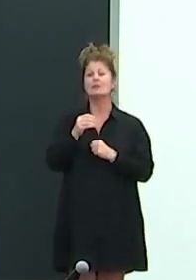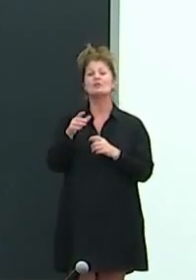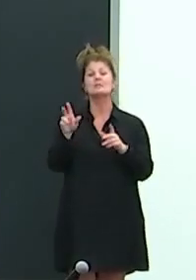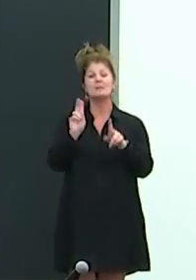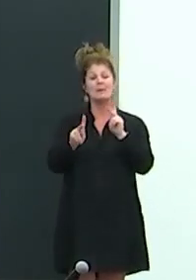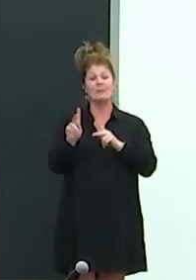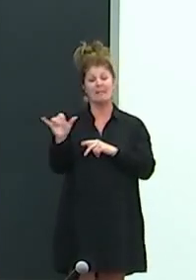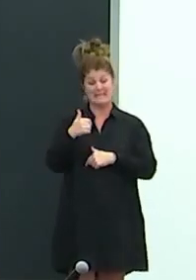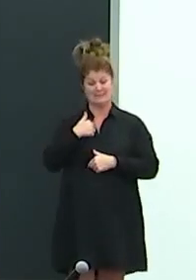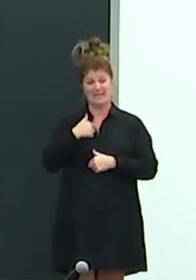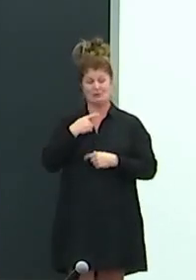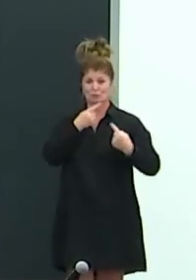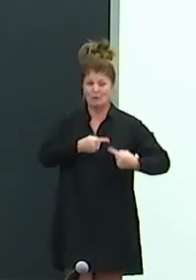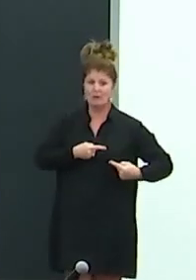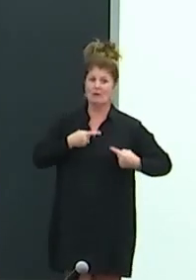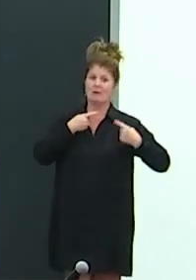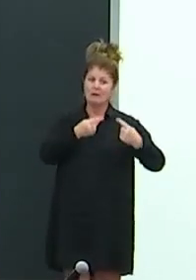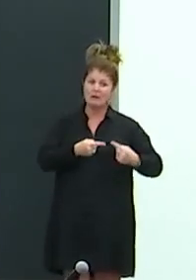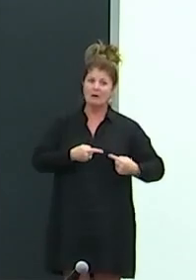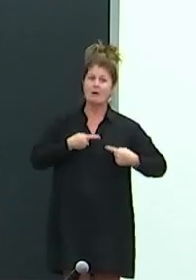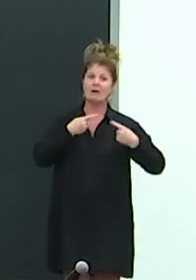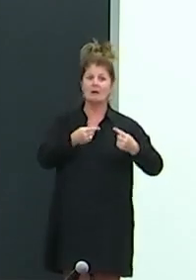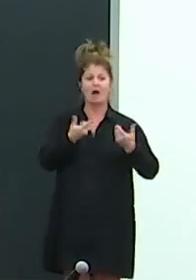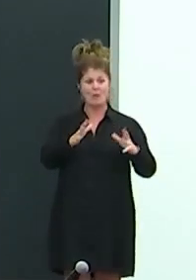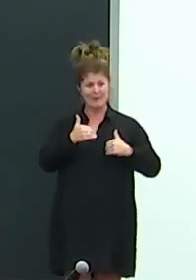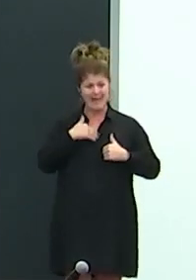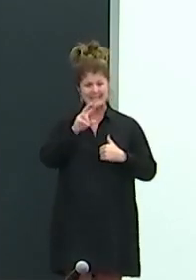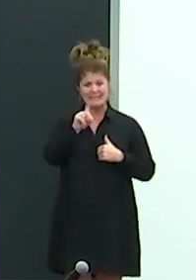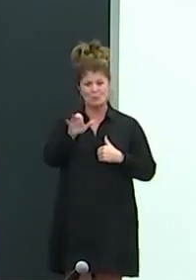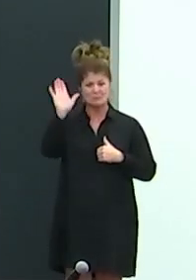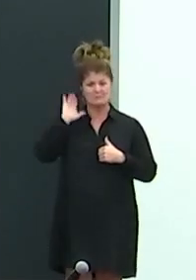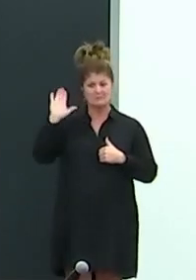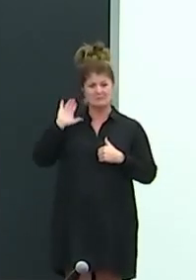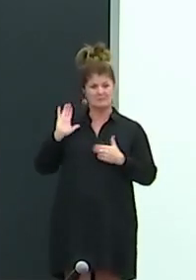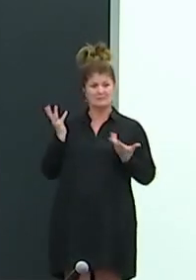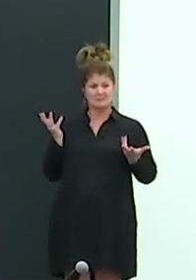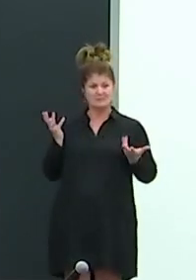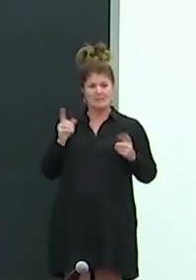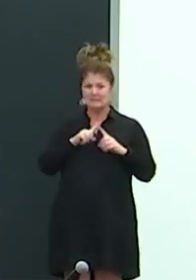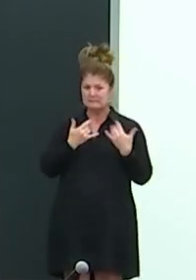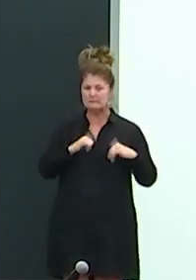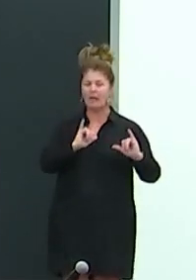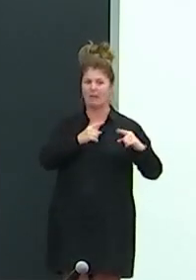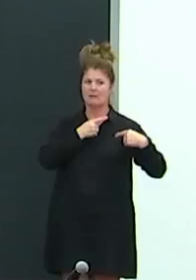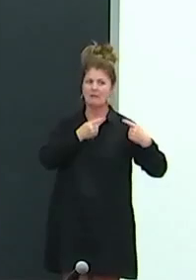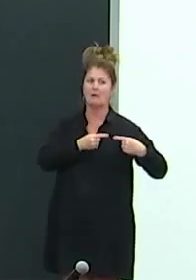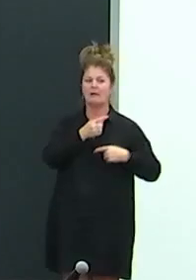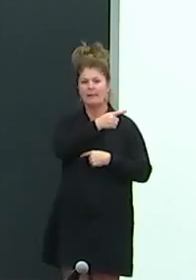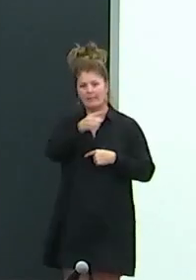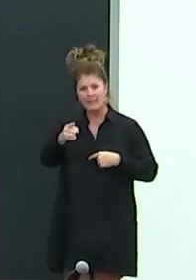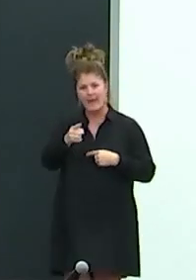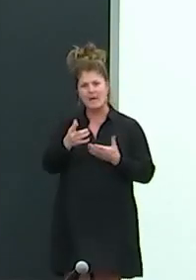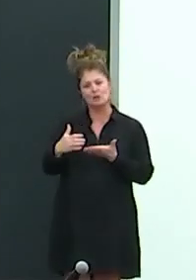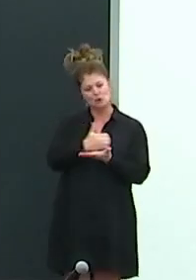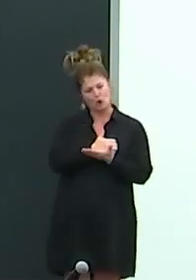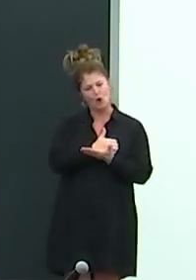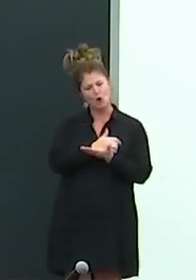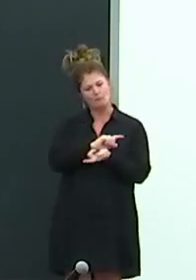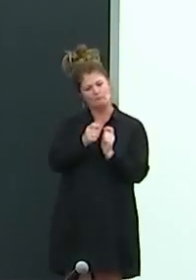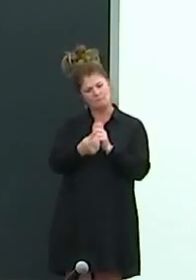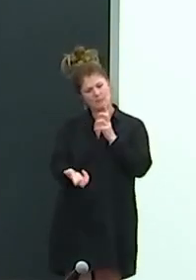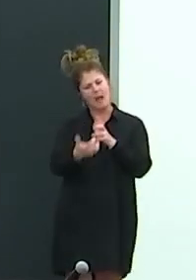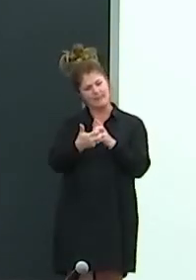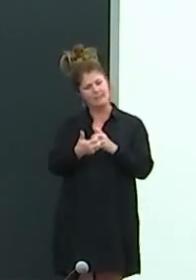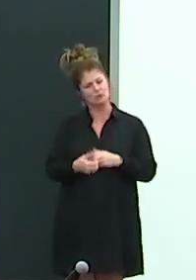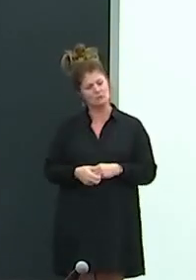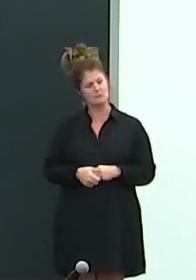for a long time who have been diagnosed, and I believe that they too deserve accommodations.